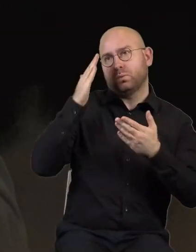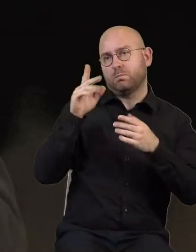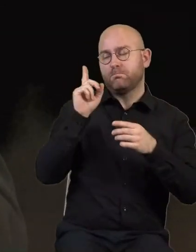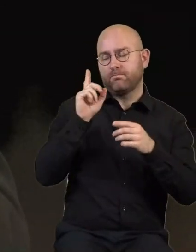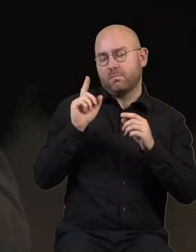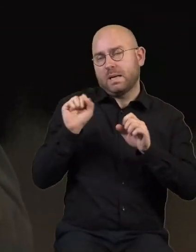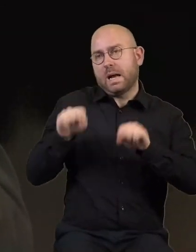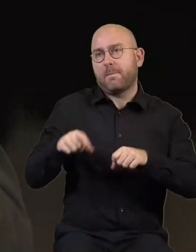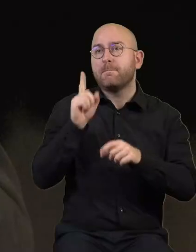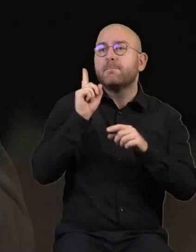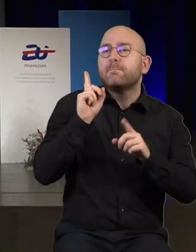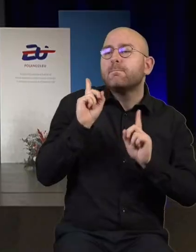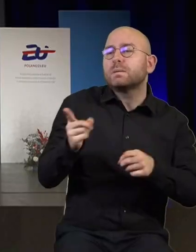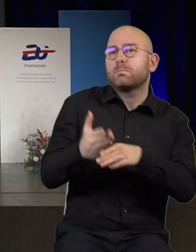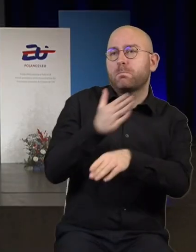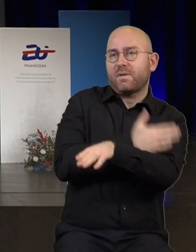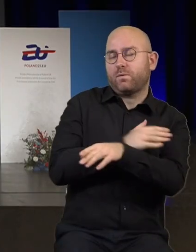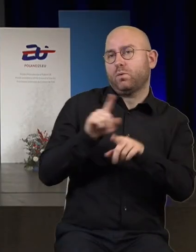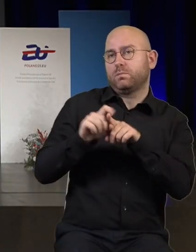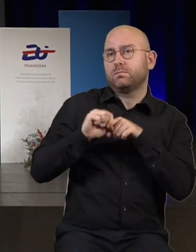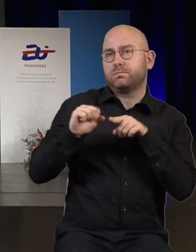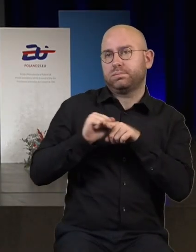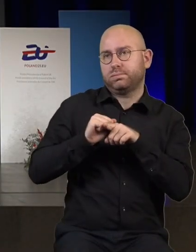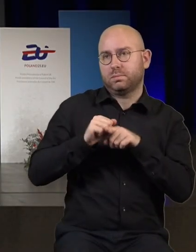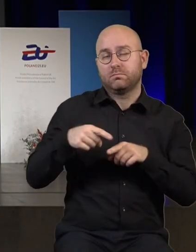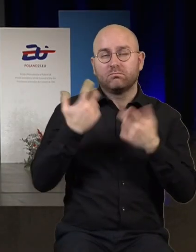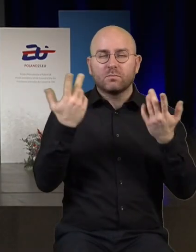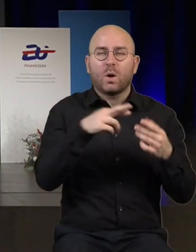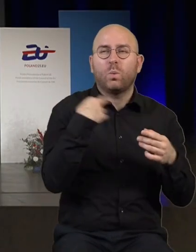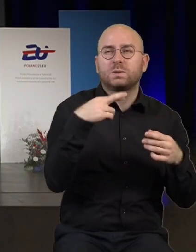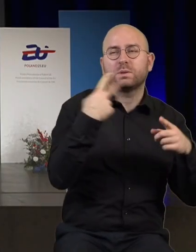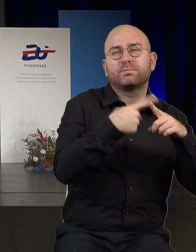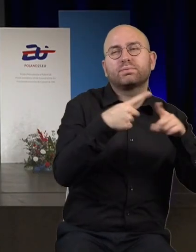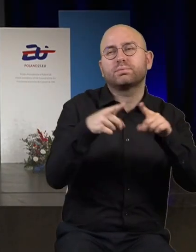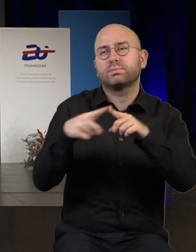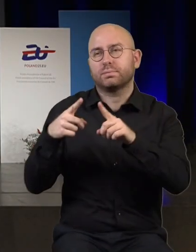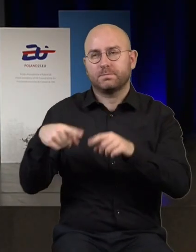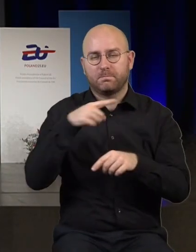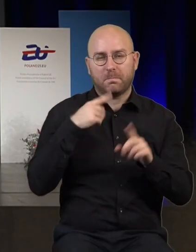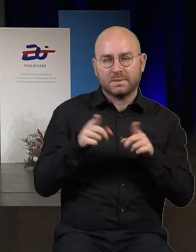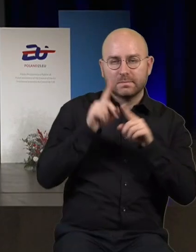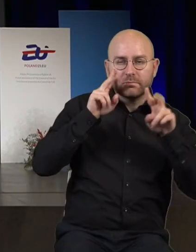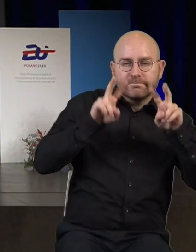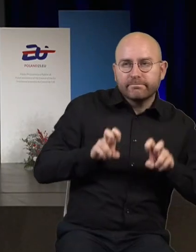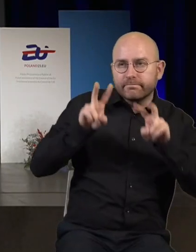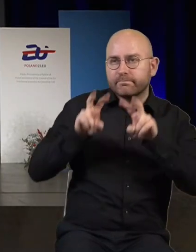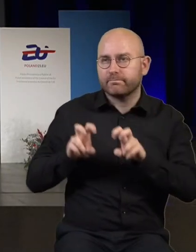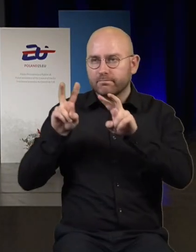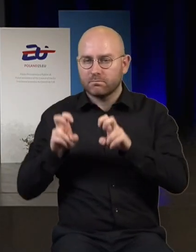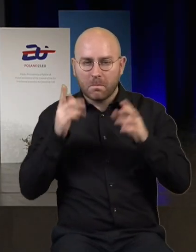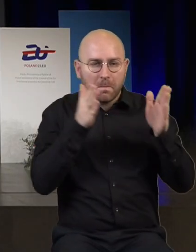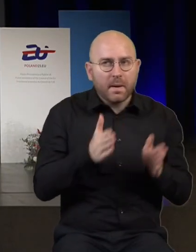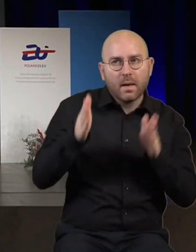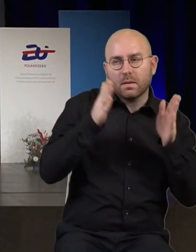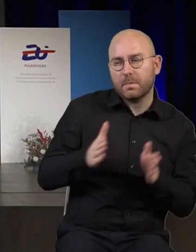a lot of lessons, but it's very difficult to make them lessons learned. Now, what do we do? There's